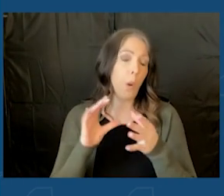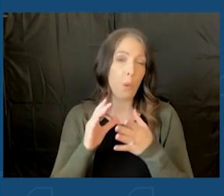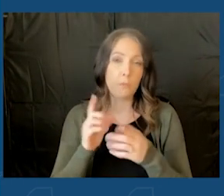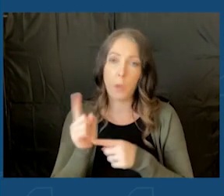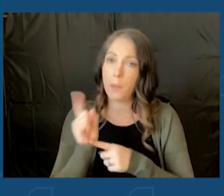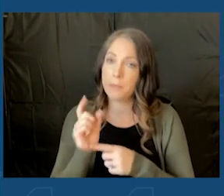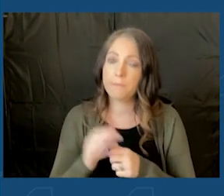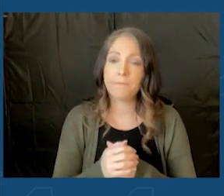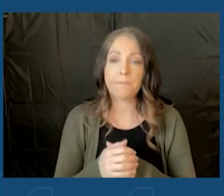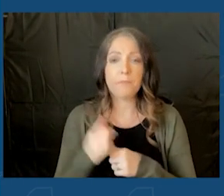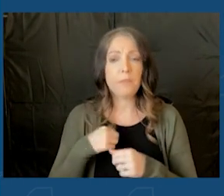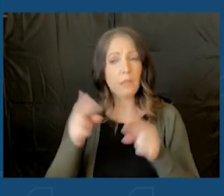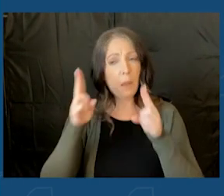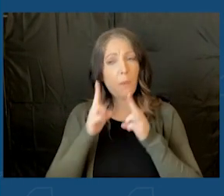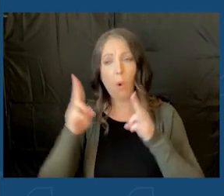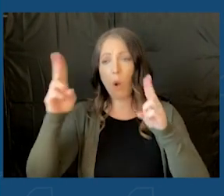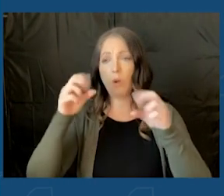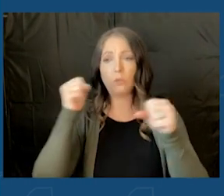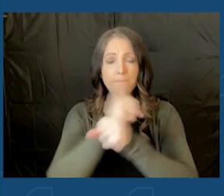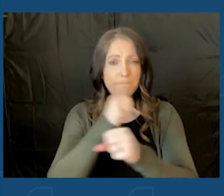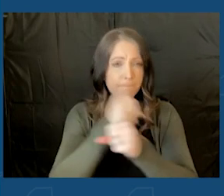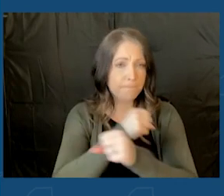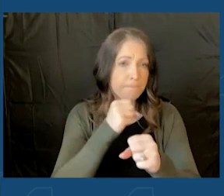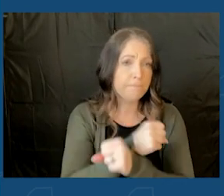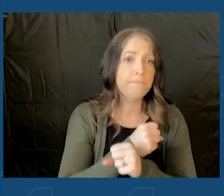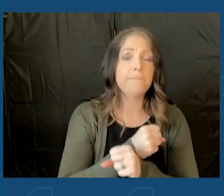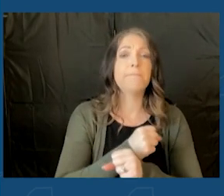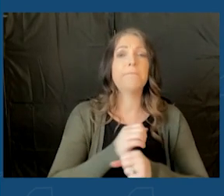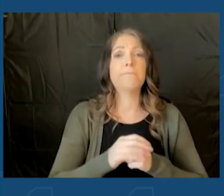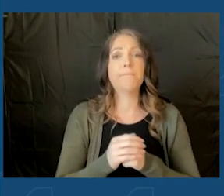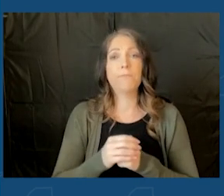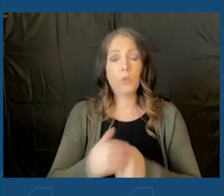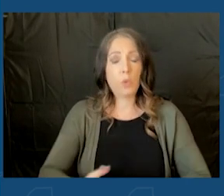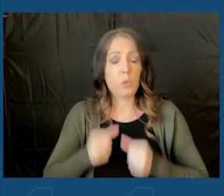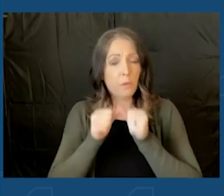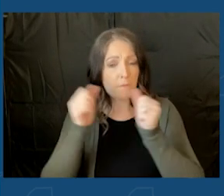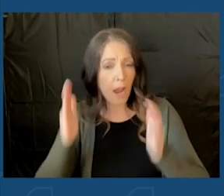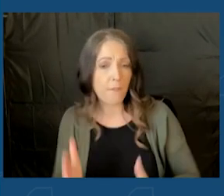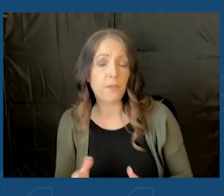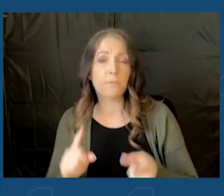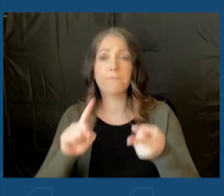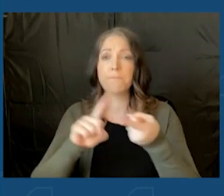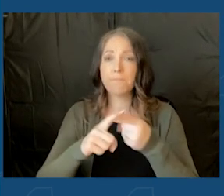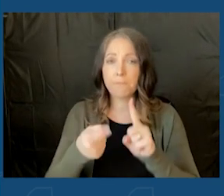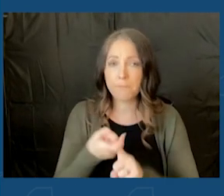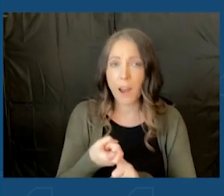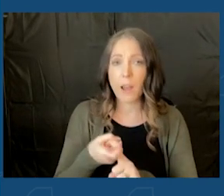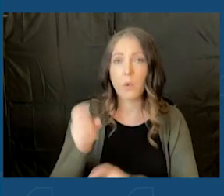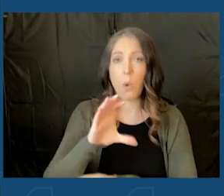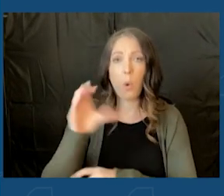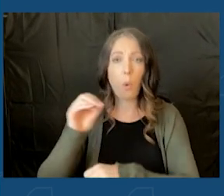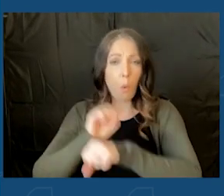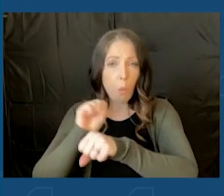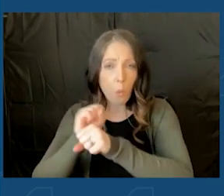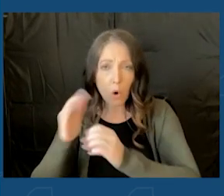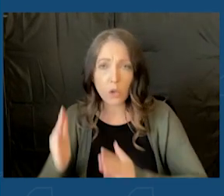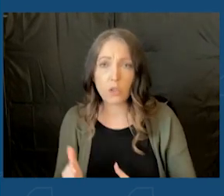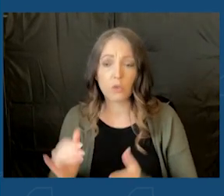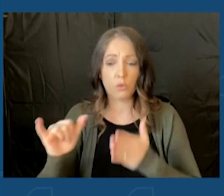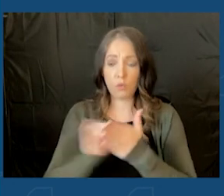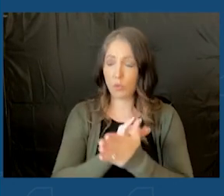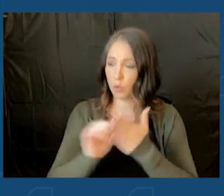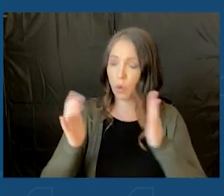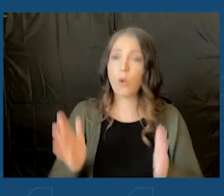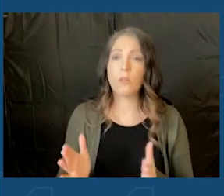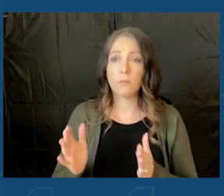side with so many of you as survivors, as friends, as colleagues, and New Yorkers. And it's a fight we,